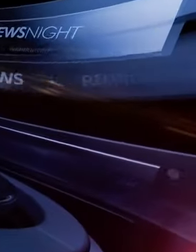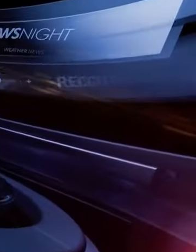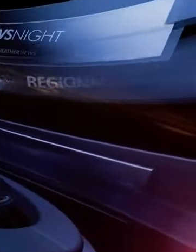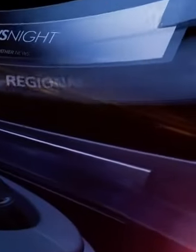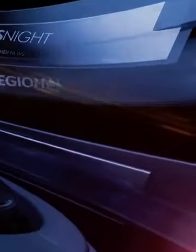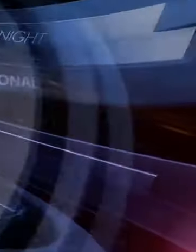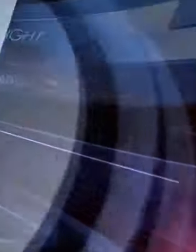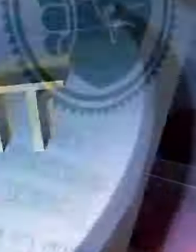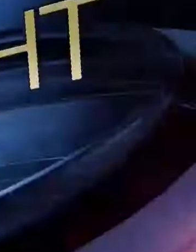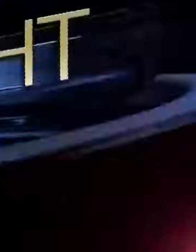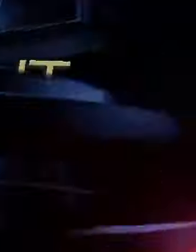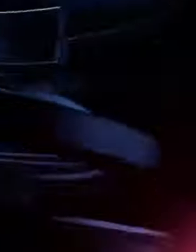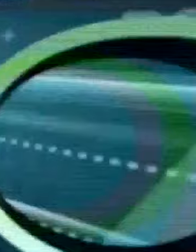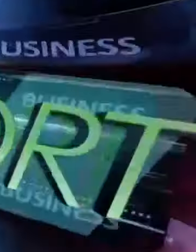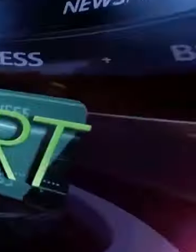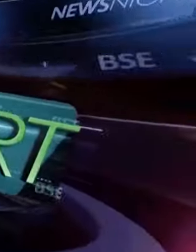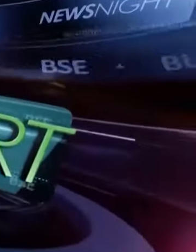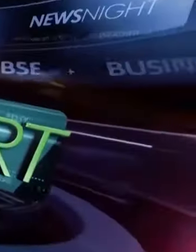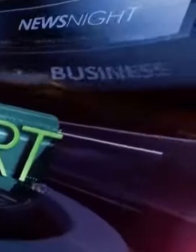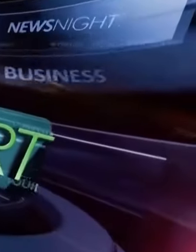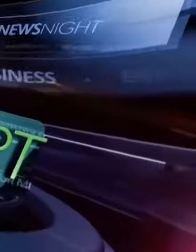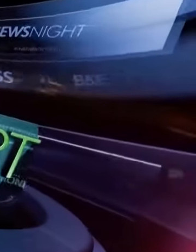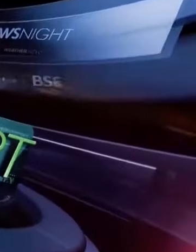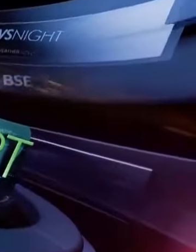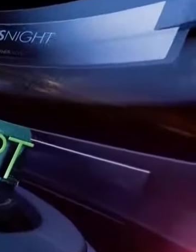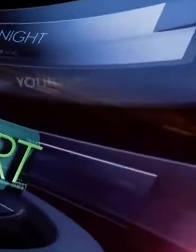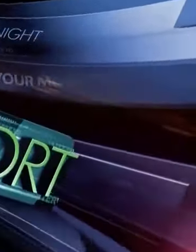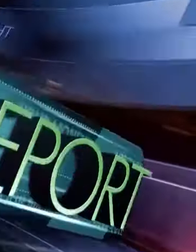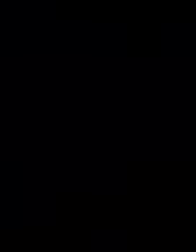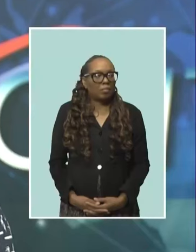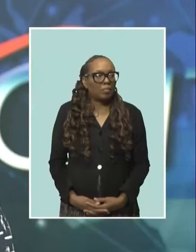from idea to enterprise.